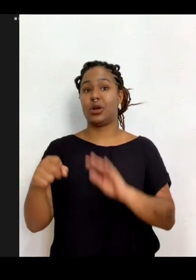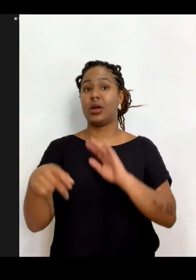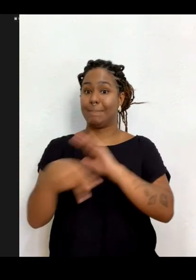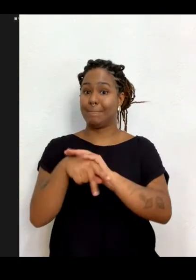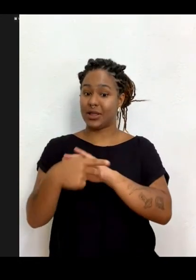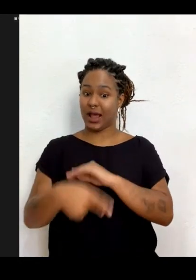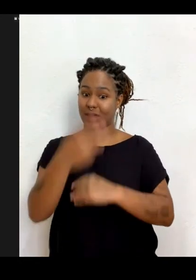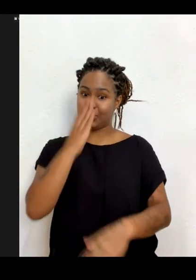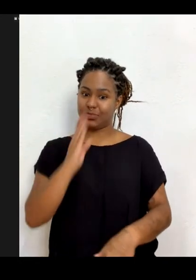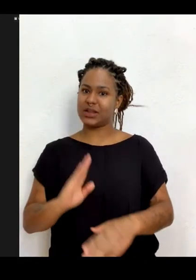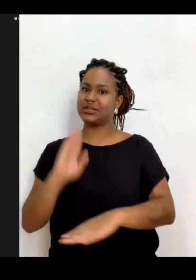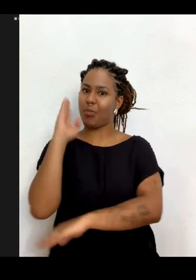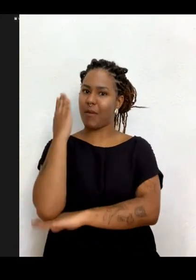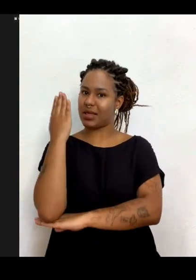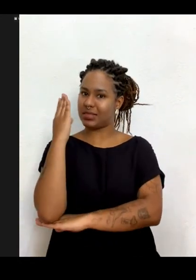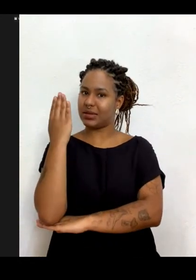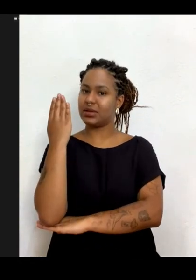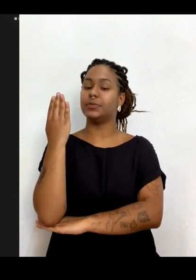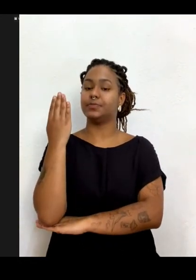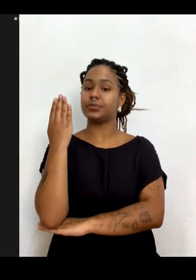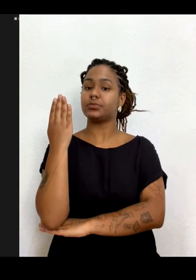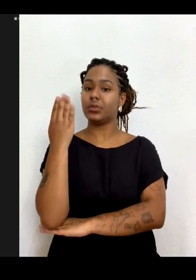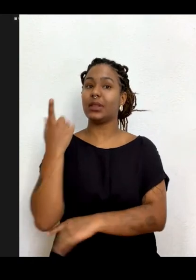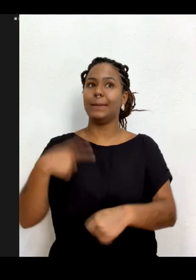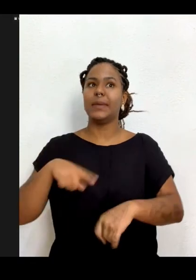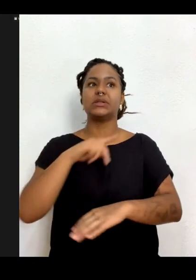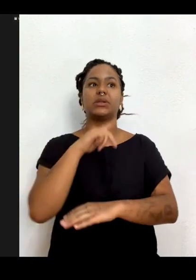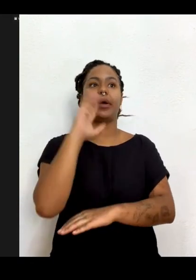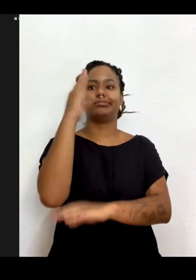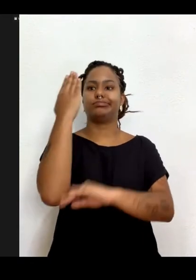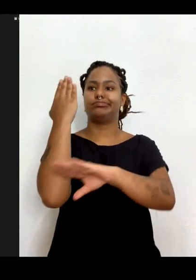uh keep things foreign